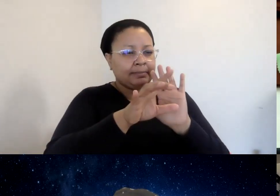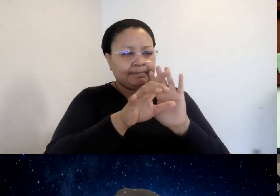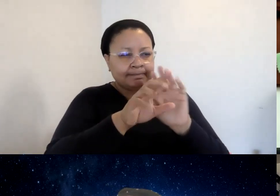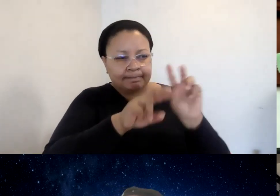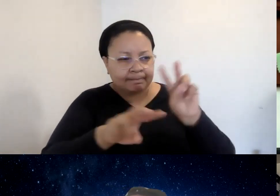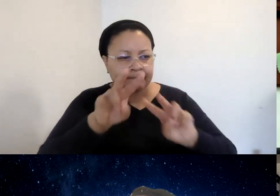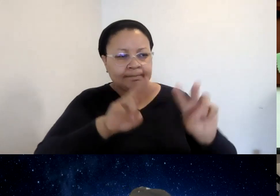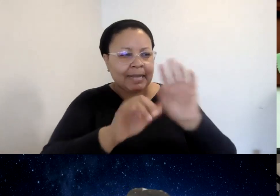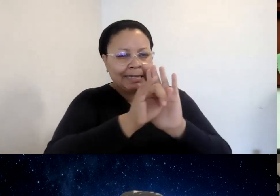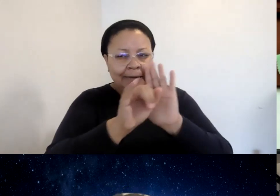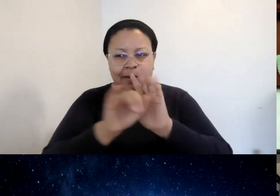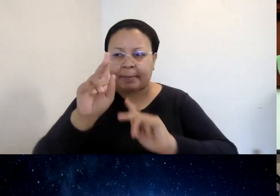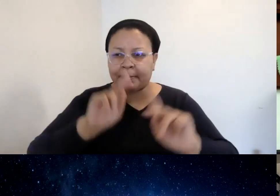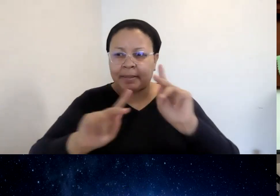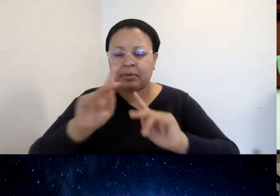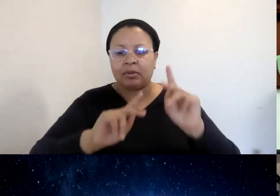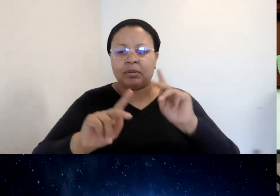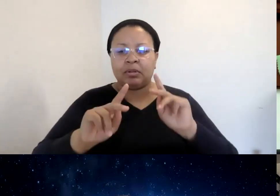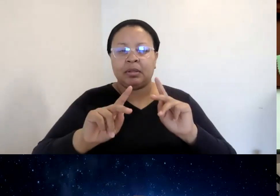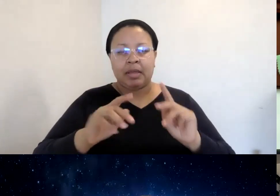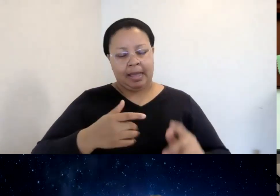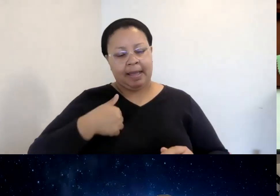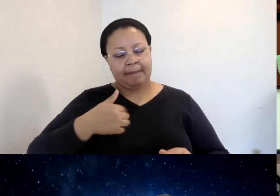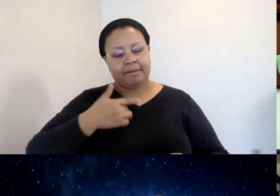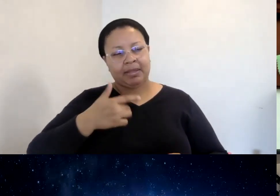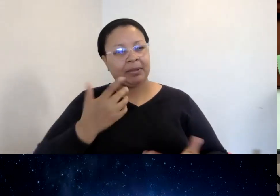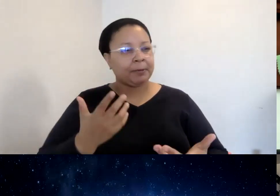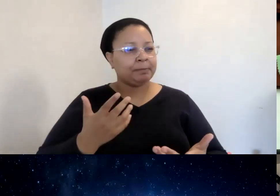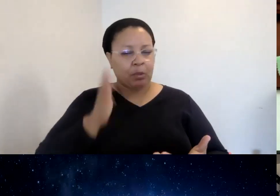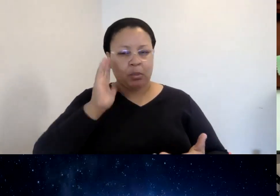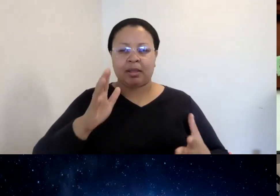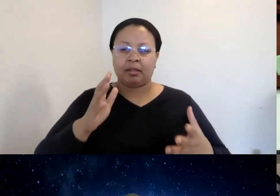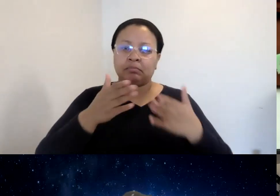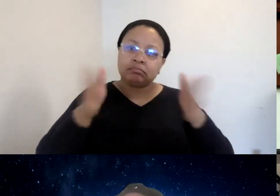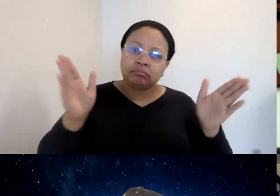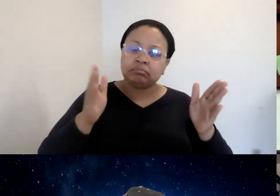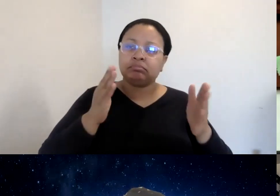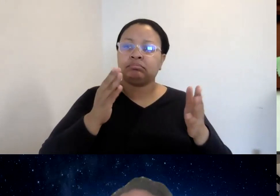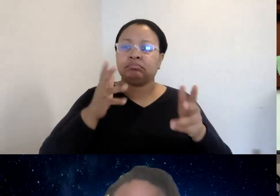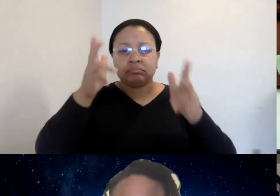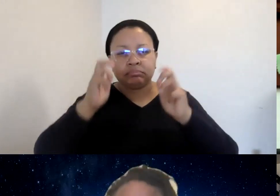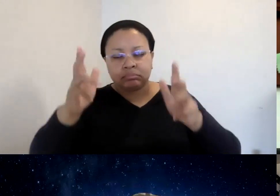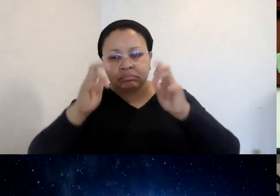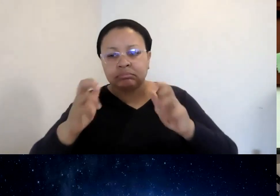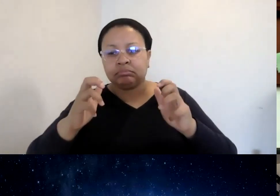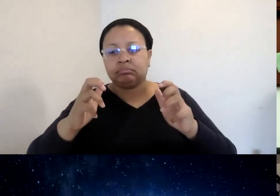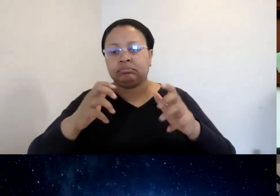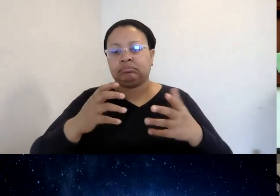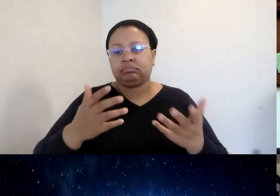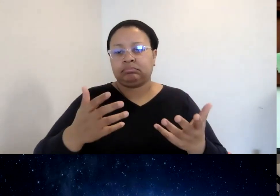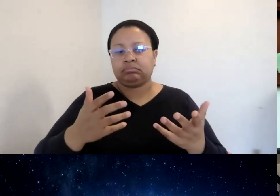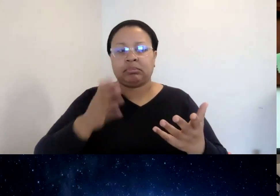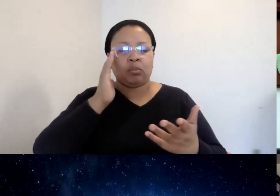who you feel would be responsive to what you're suggesting, would